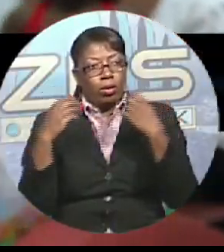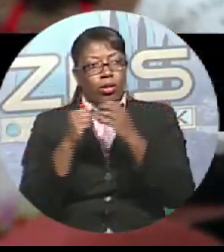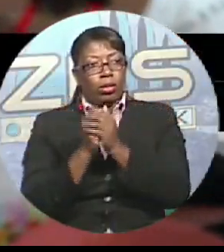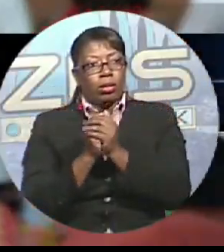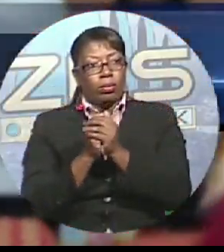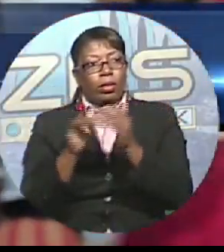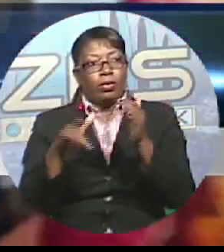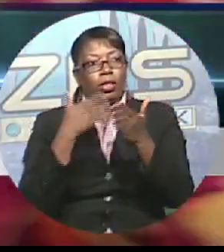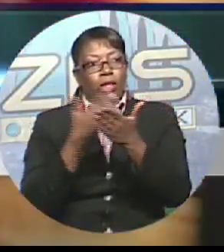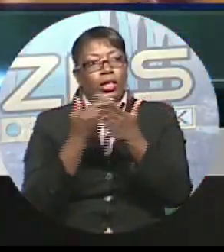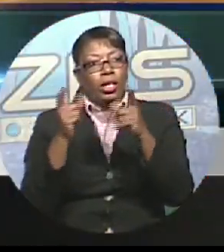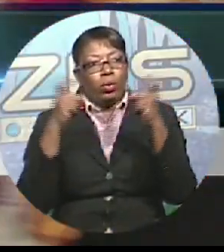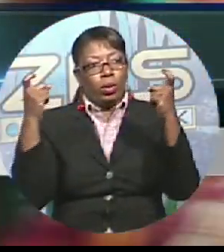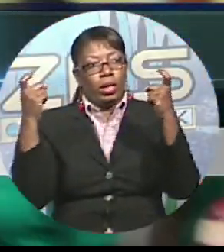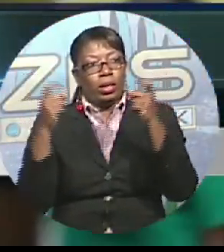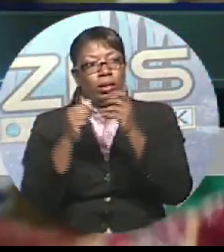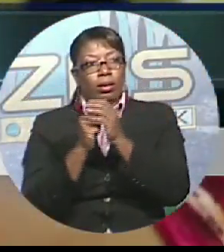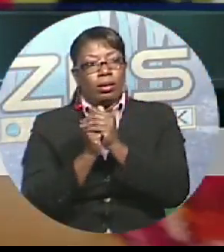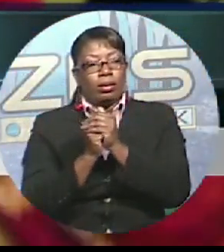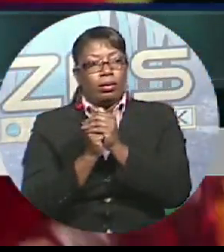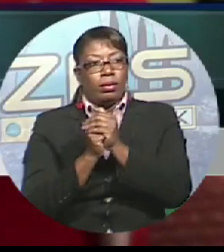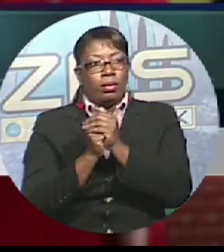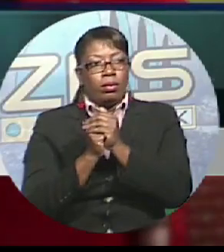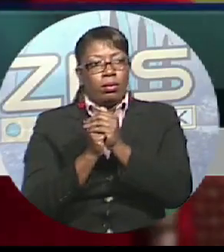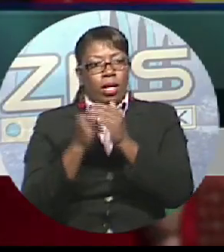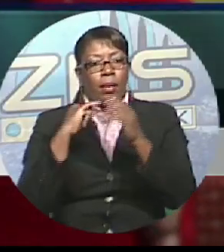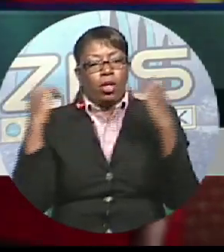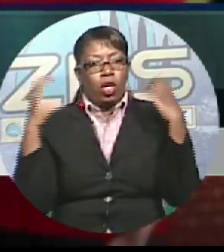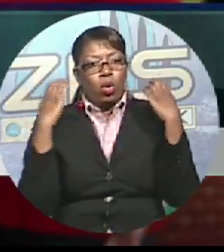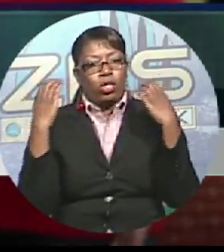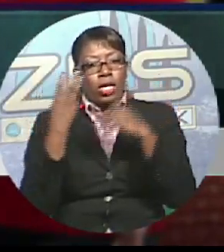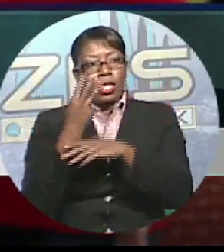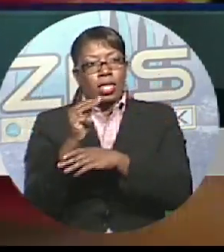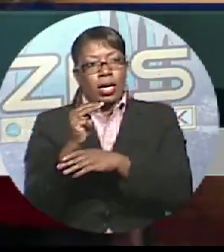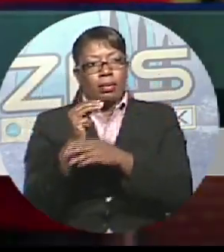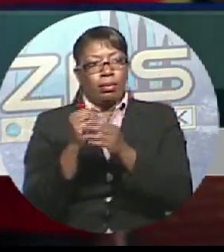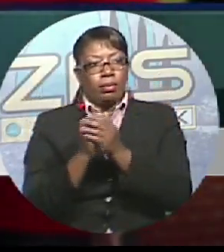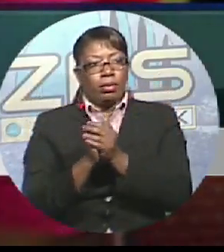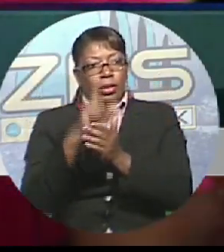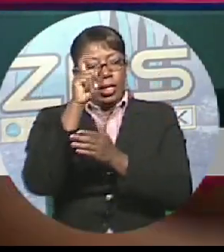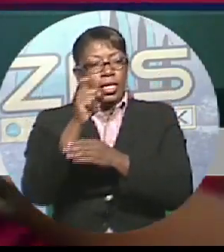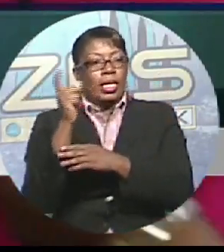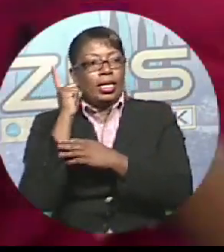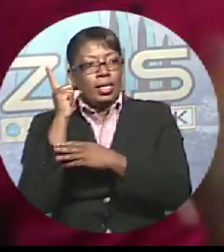winning. Michaela, what's going on? You're coaching them? The coach's mind was not listening.